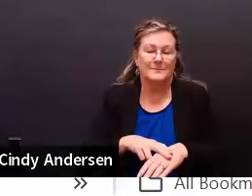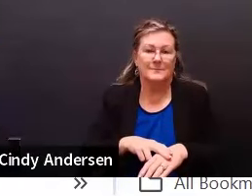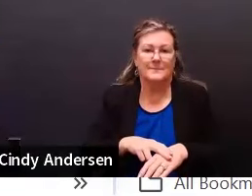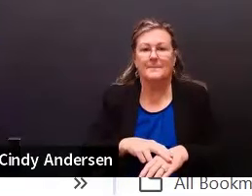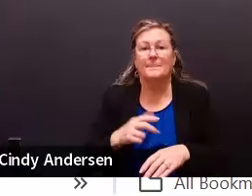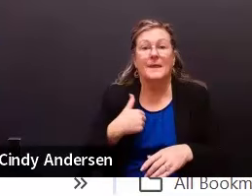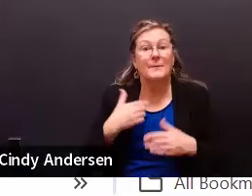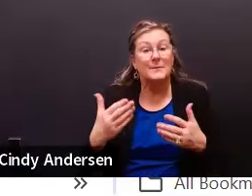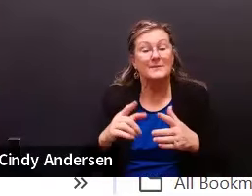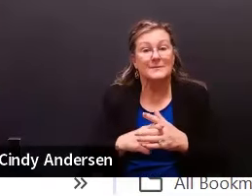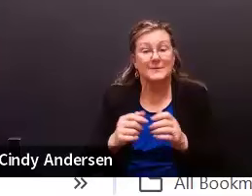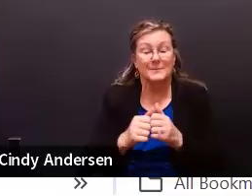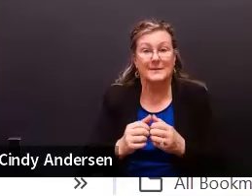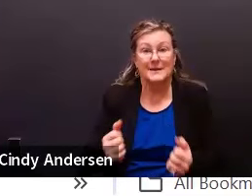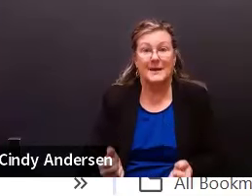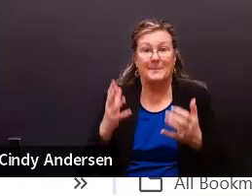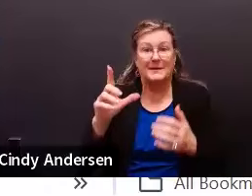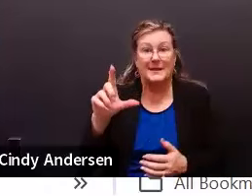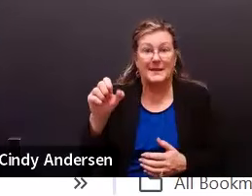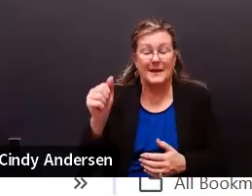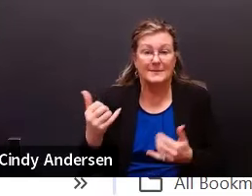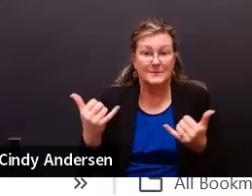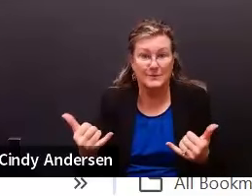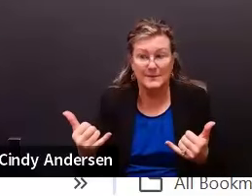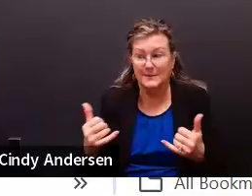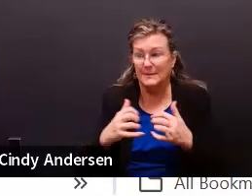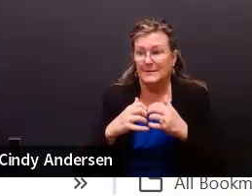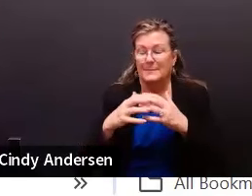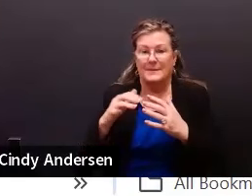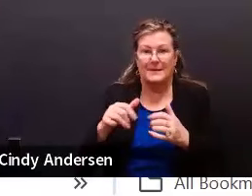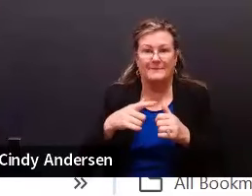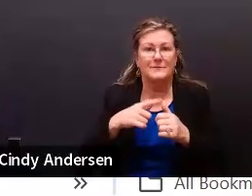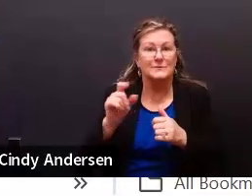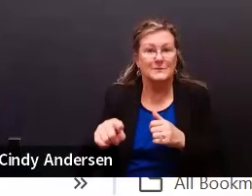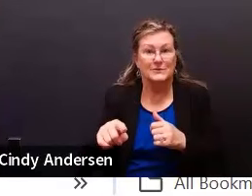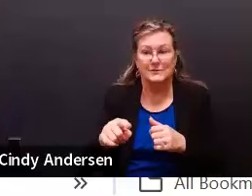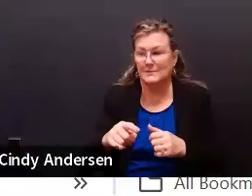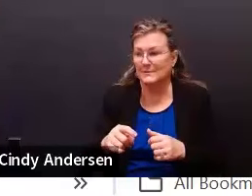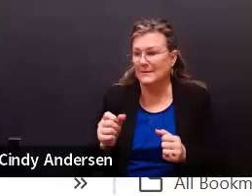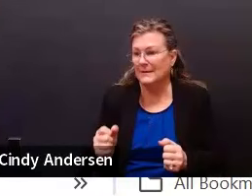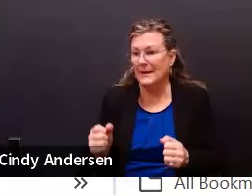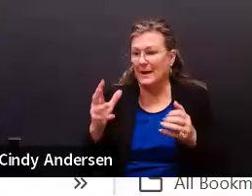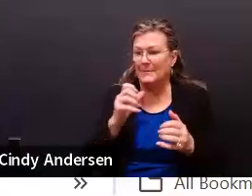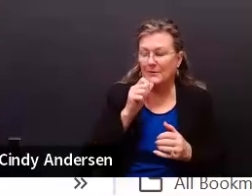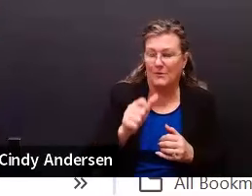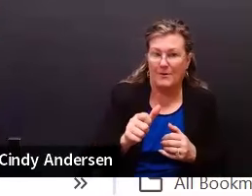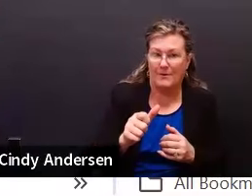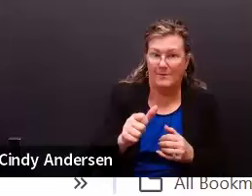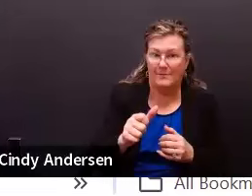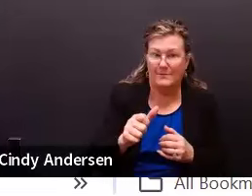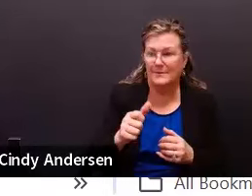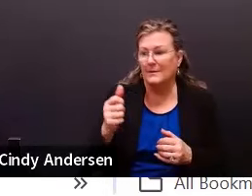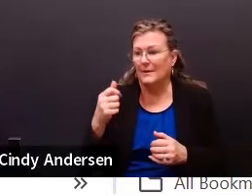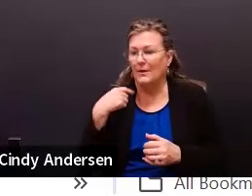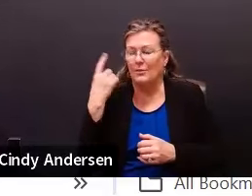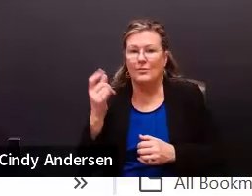But I'll go ahead and start with how many LEAs are currently implementing it, that first question, and how many not. And it kind of